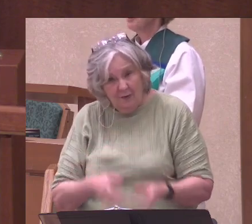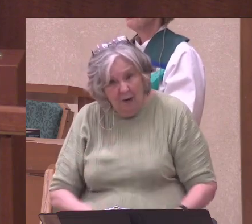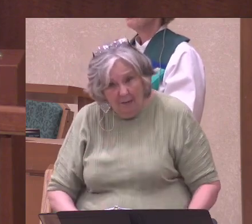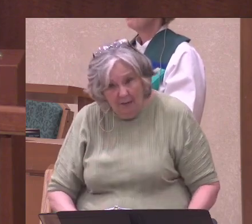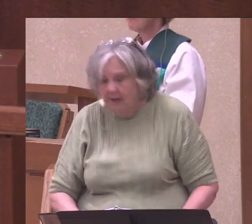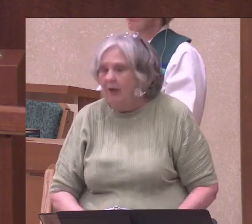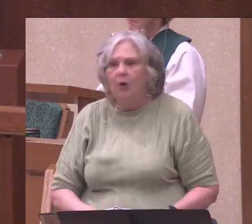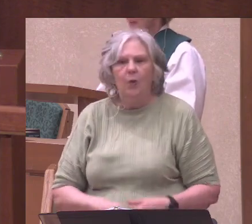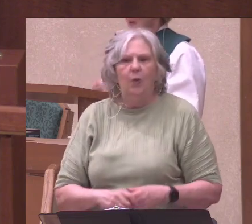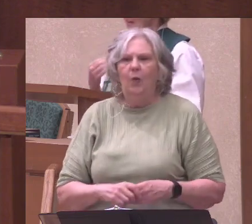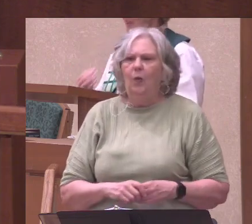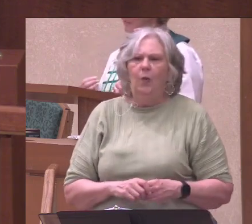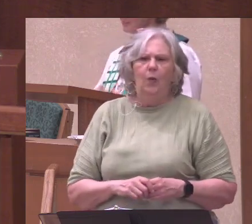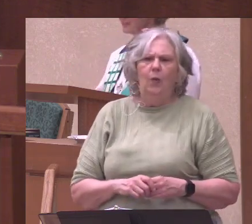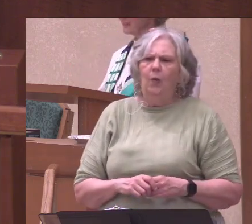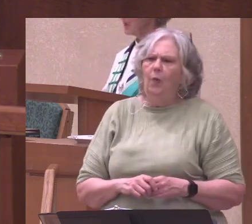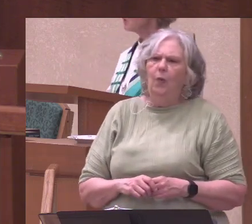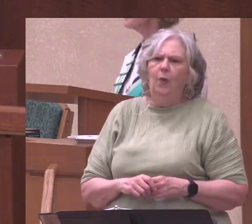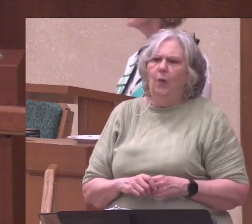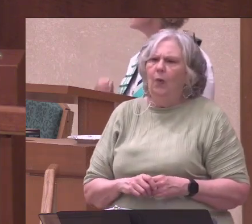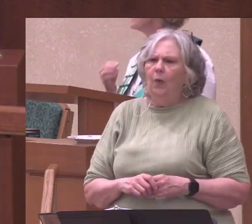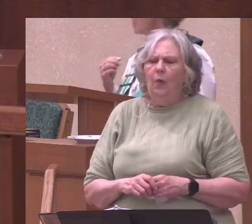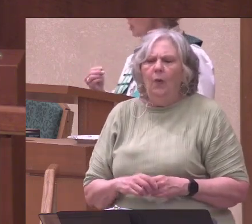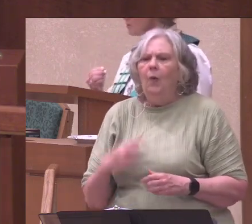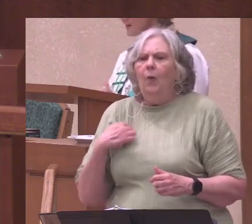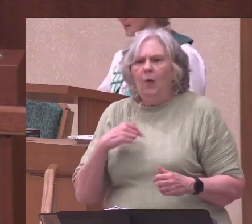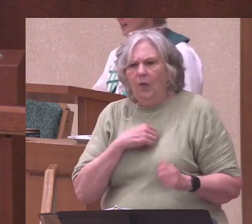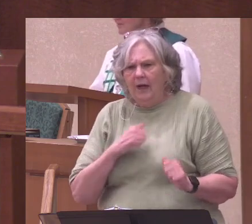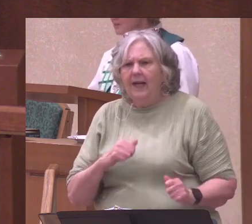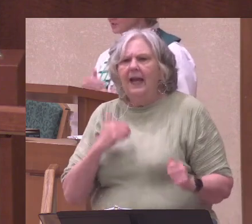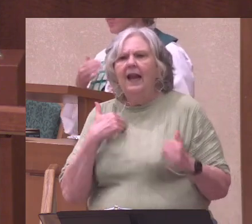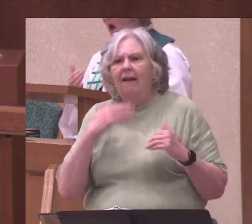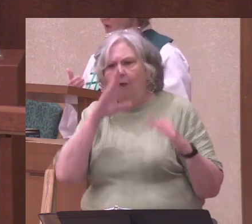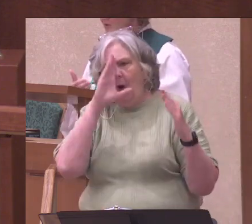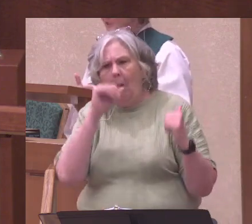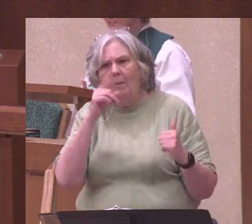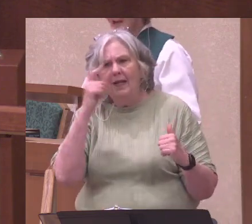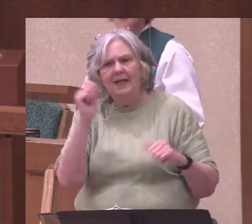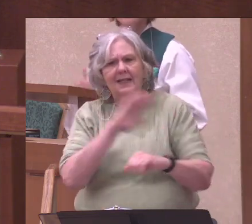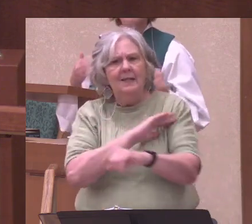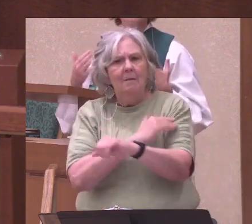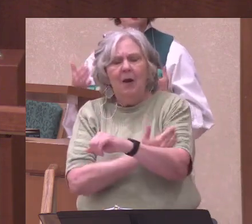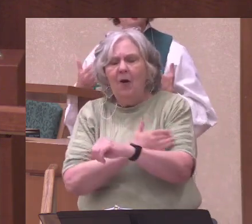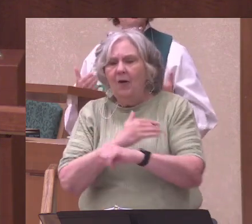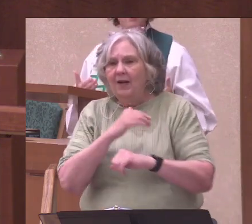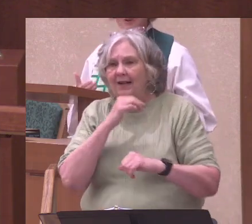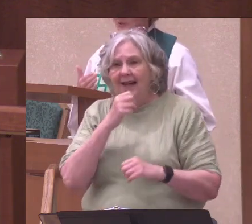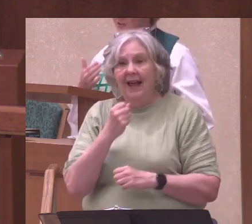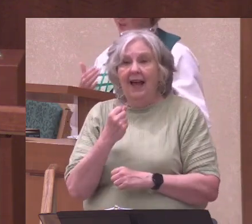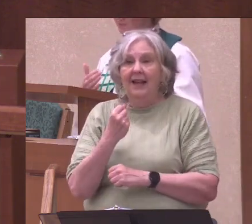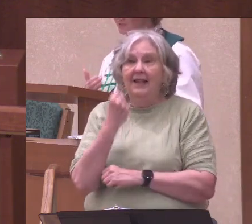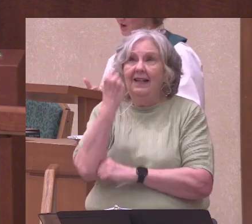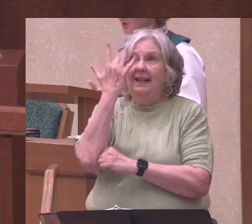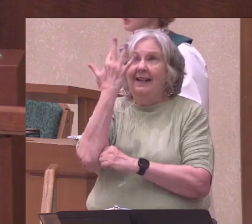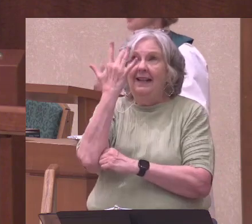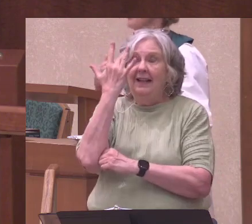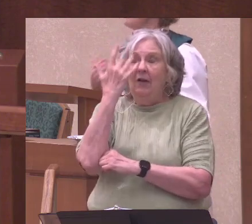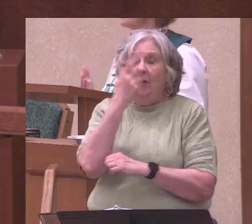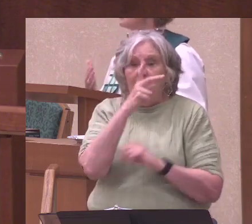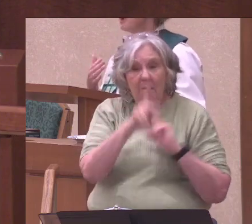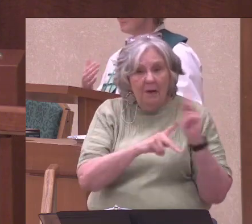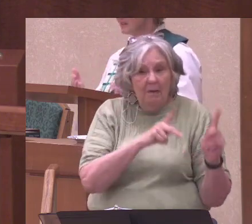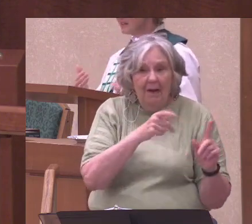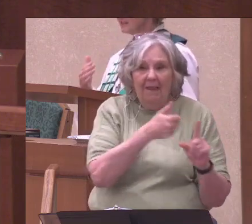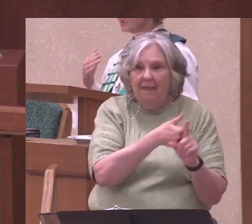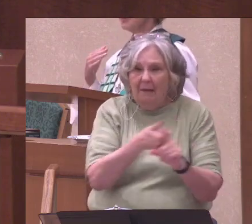No. Thankfully, we can have hope because the power is not in the torchbearers themselves or in